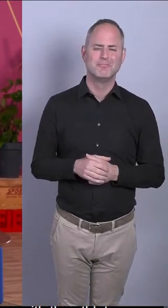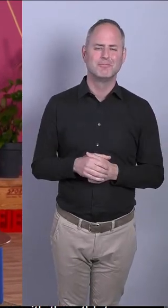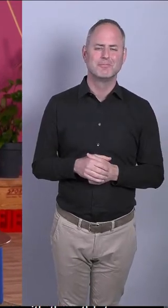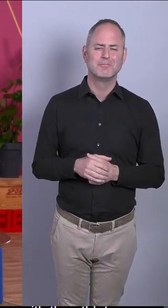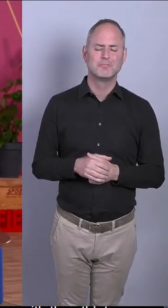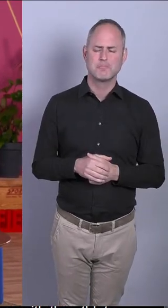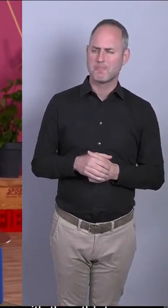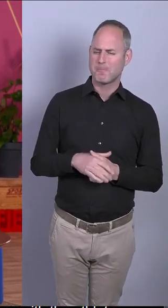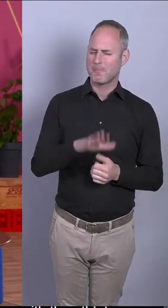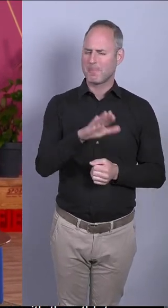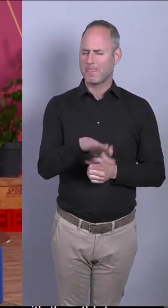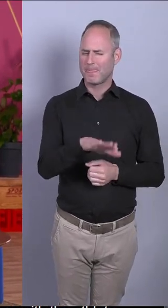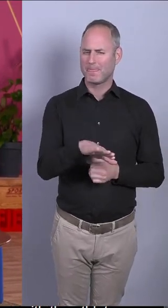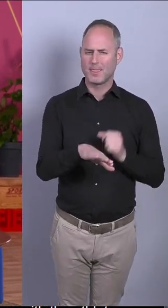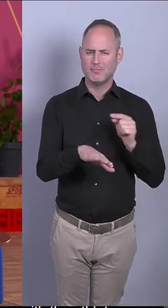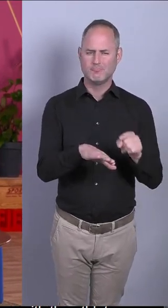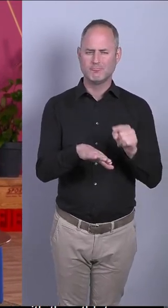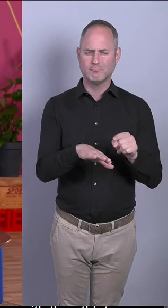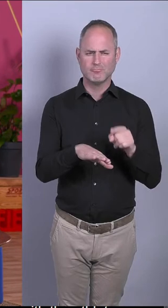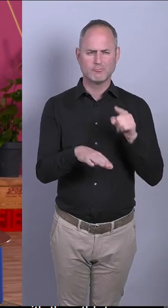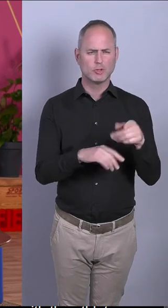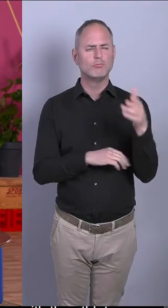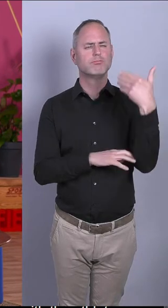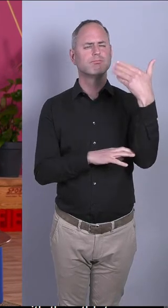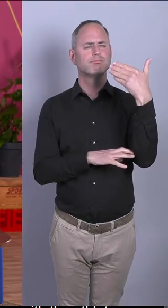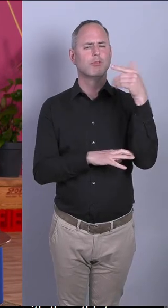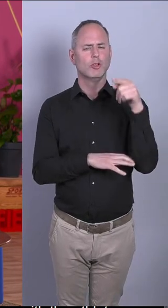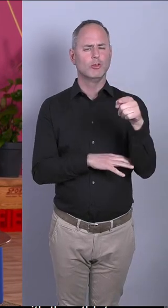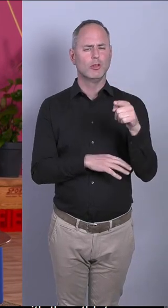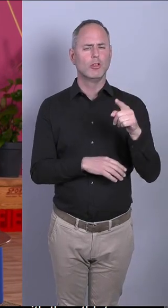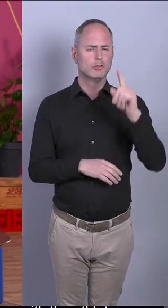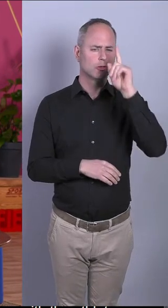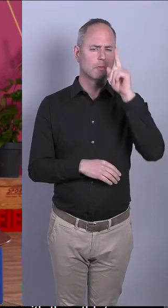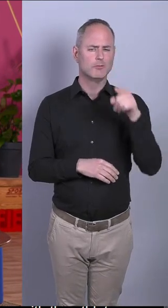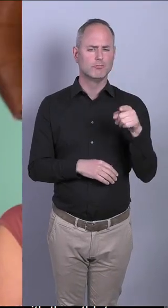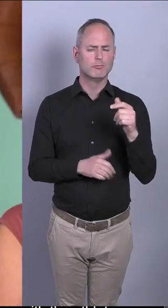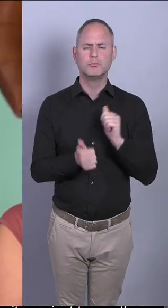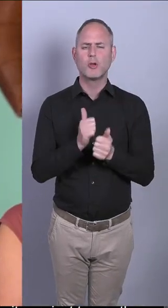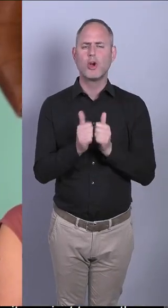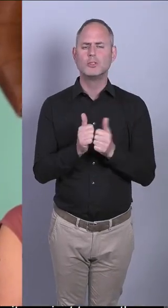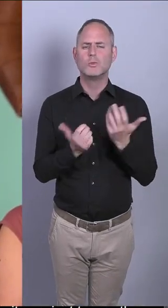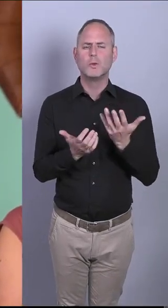the international ones? Well, I didn't have a choice, did I? Having such a